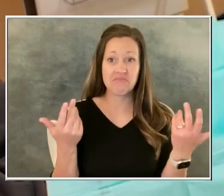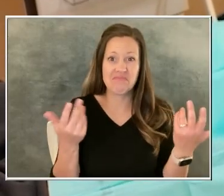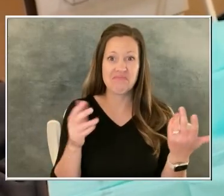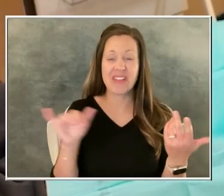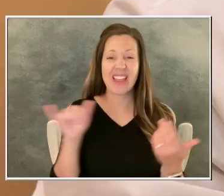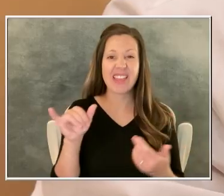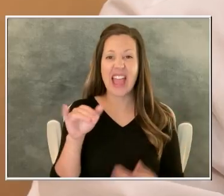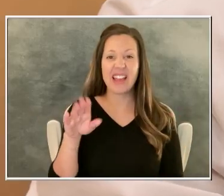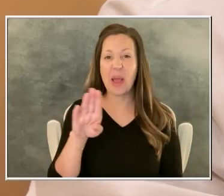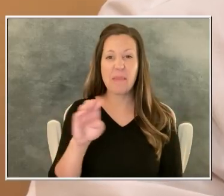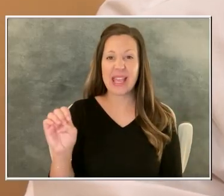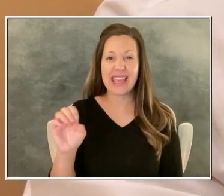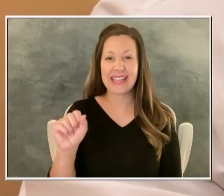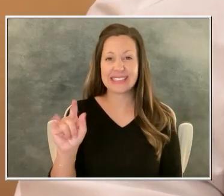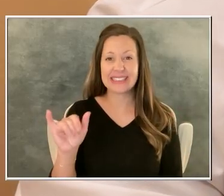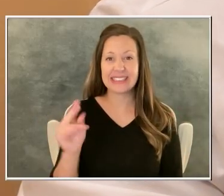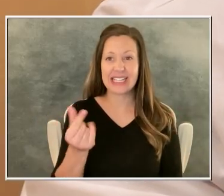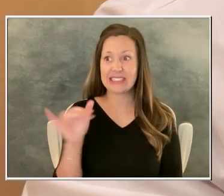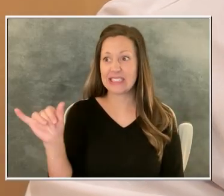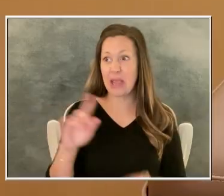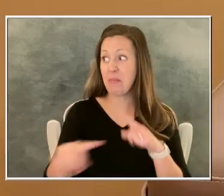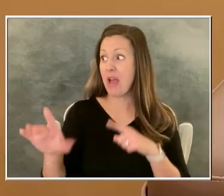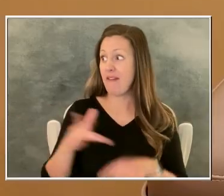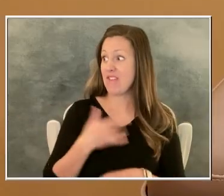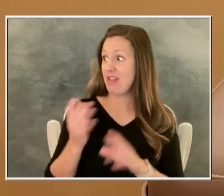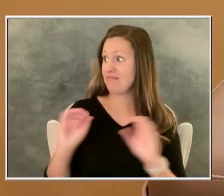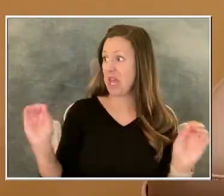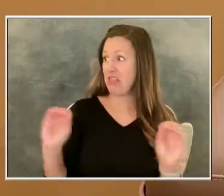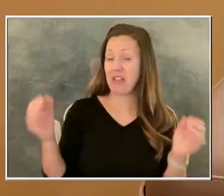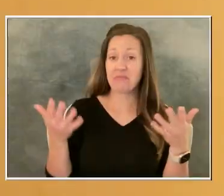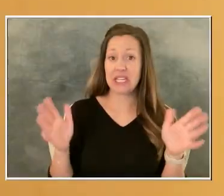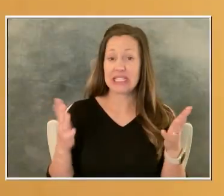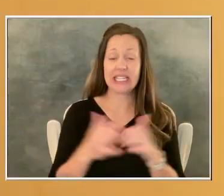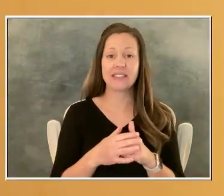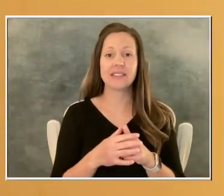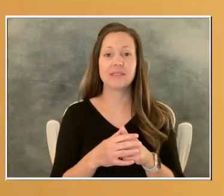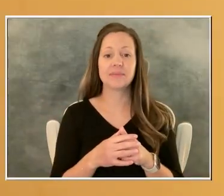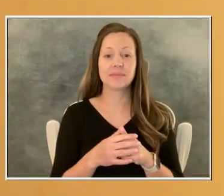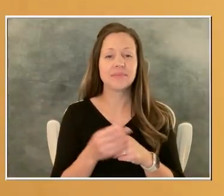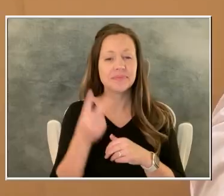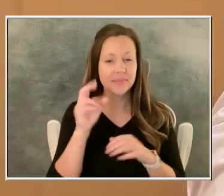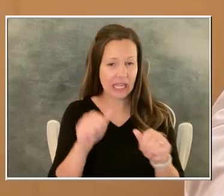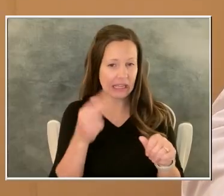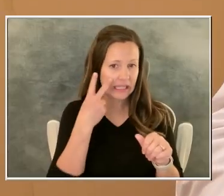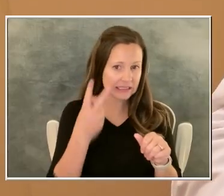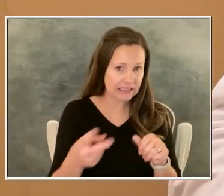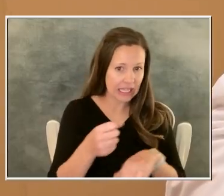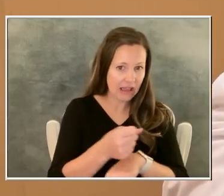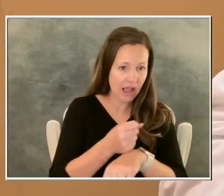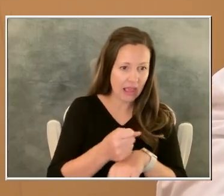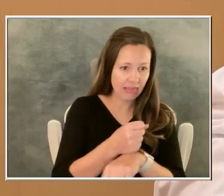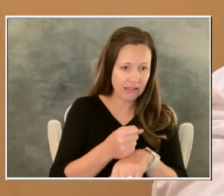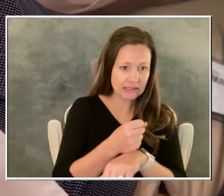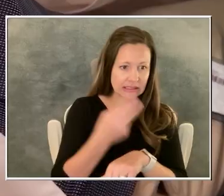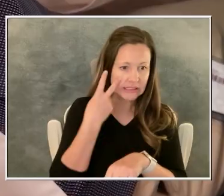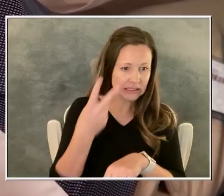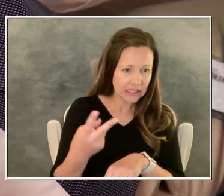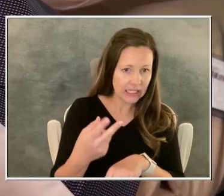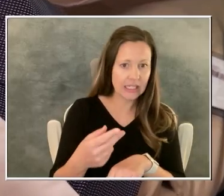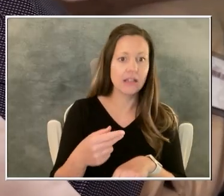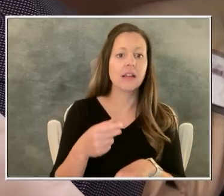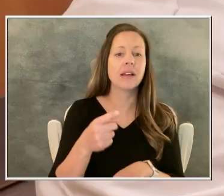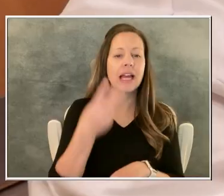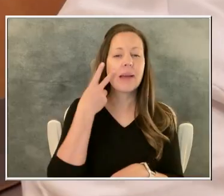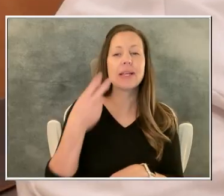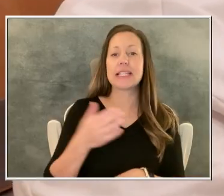didn't feel anything. Once you're numbed up, it's about 5 minutes. I can see the Achilles that looks unhealthy, and I can see my needle, and I can see where I